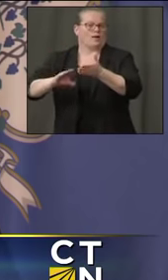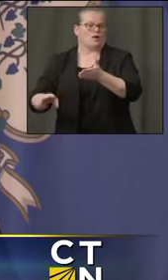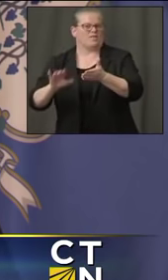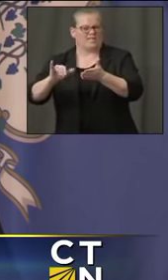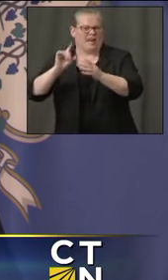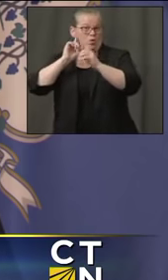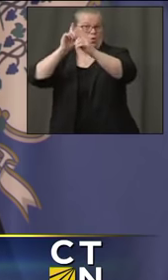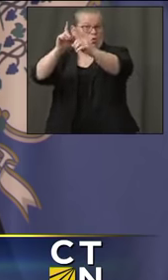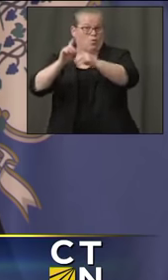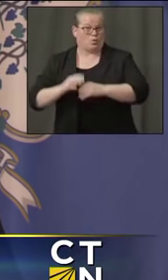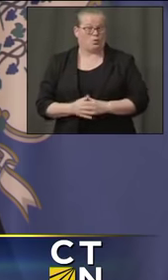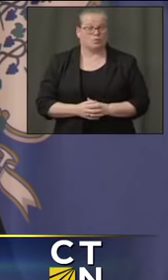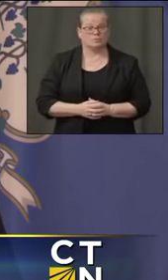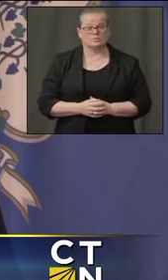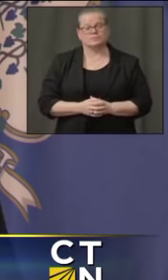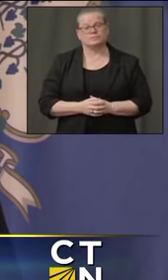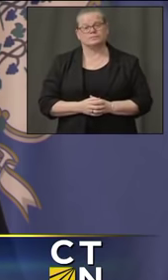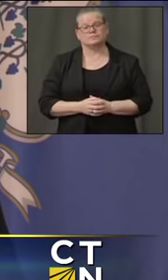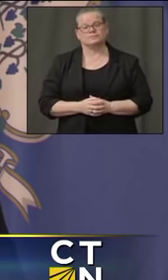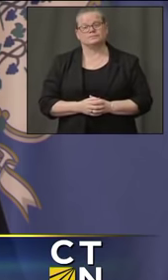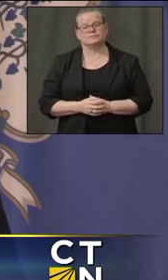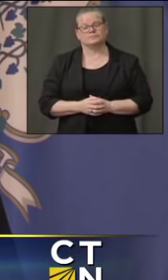not simply that